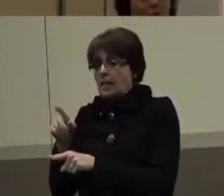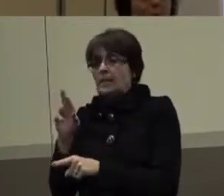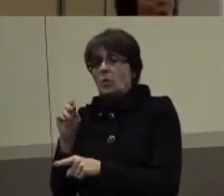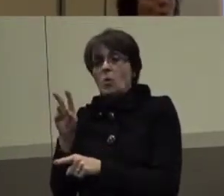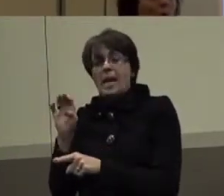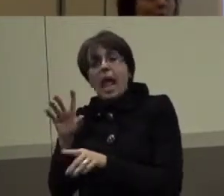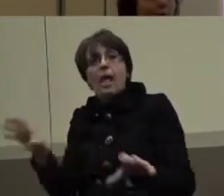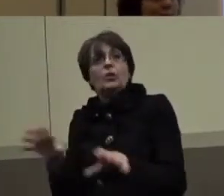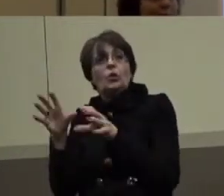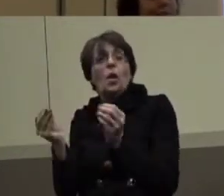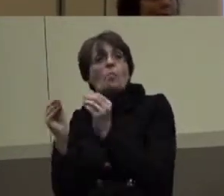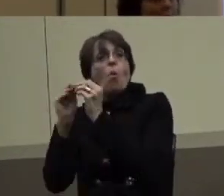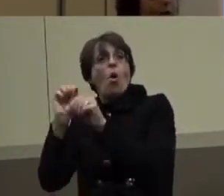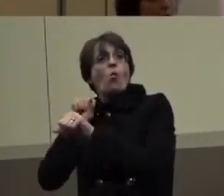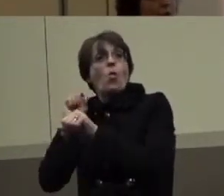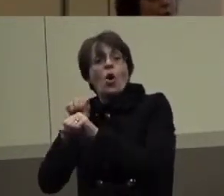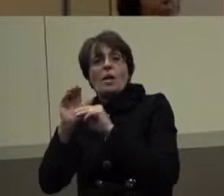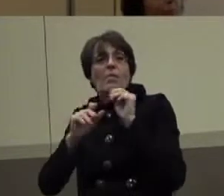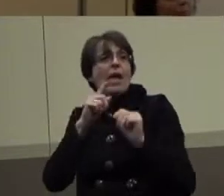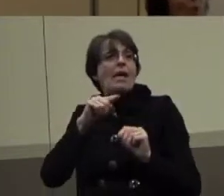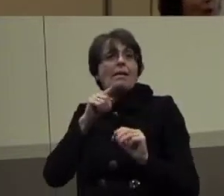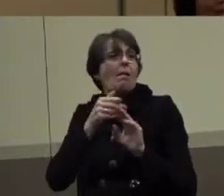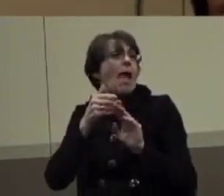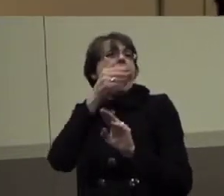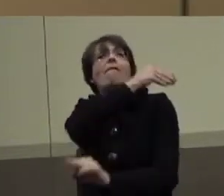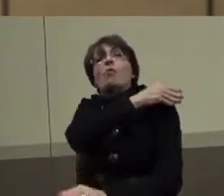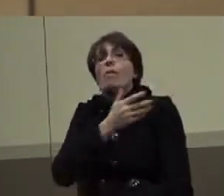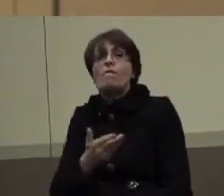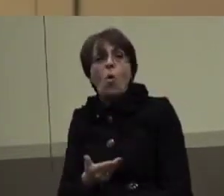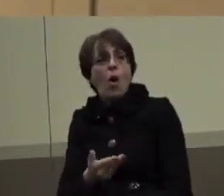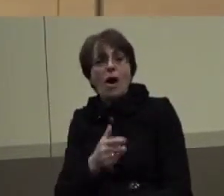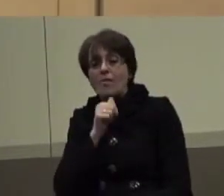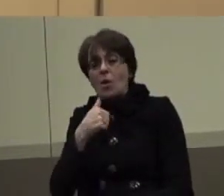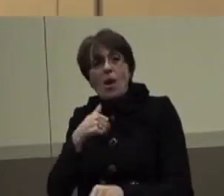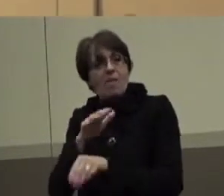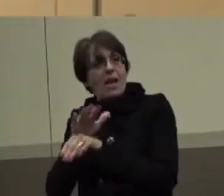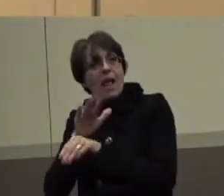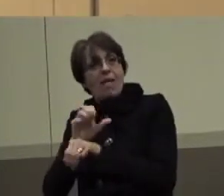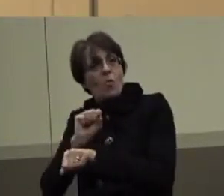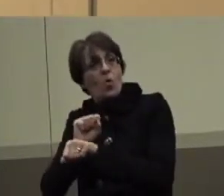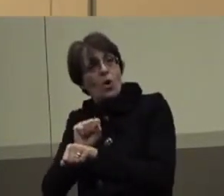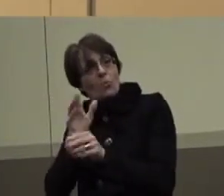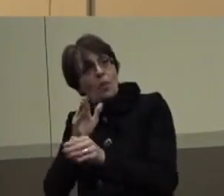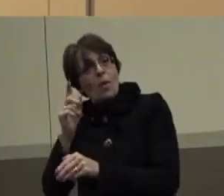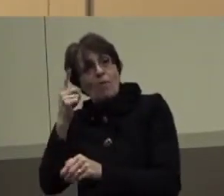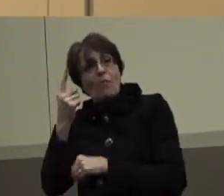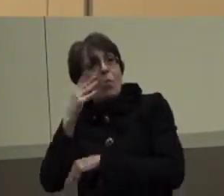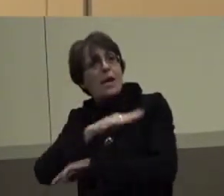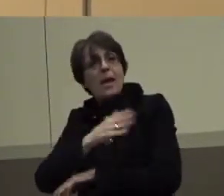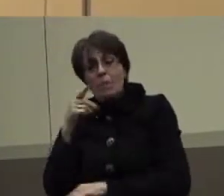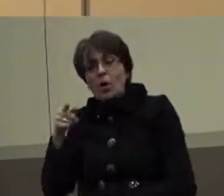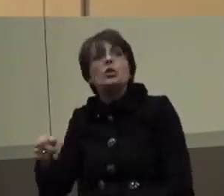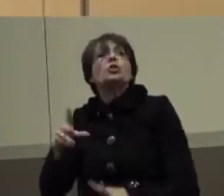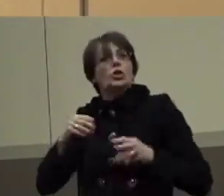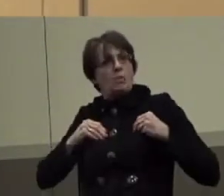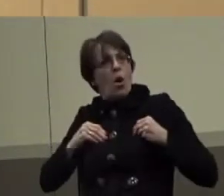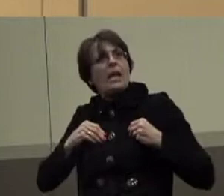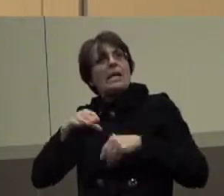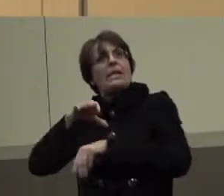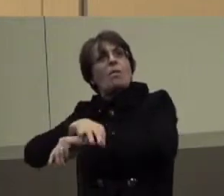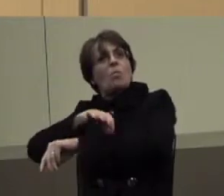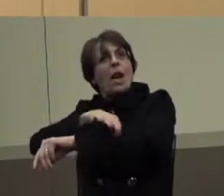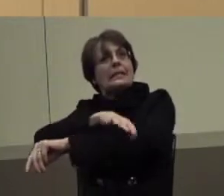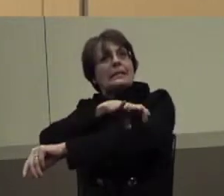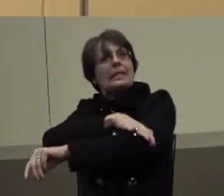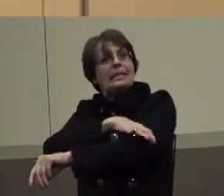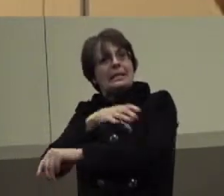is doing more work than they've ever had her do before, and they don't have enough work prepared for the day because this kid bought into the